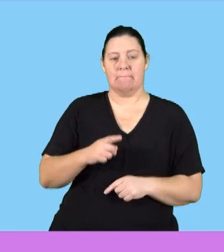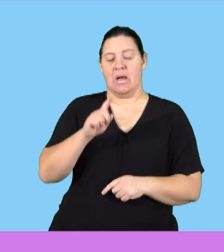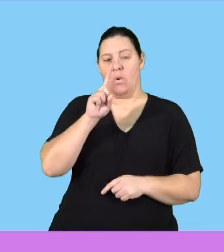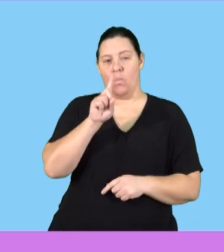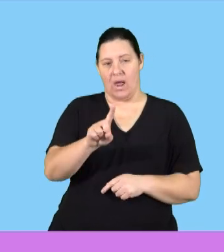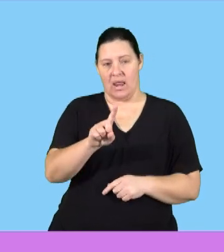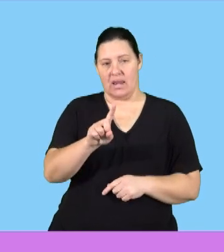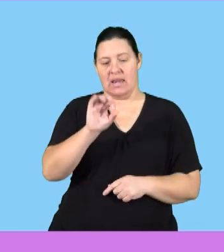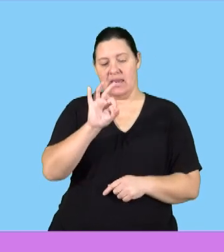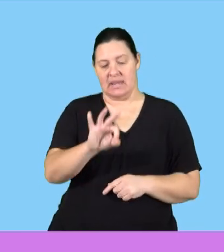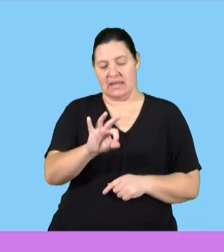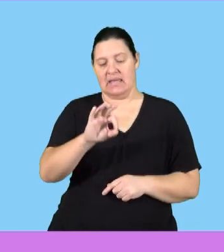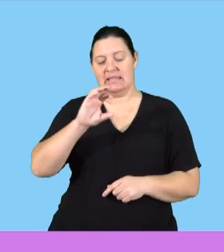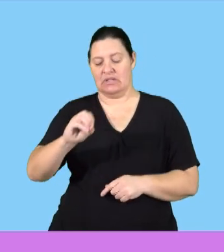by